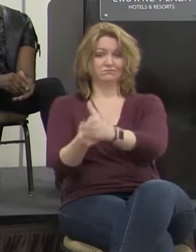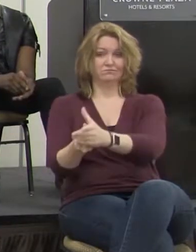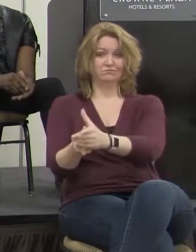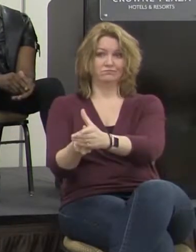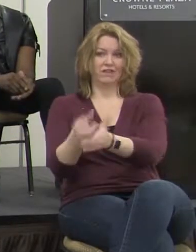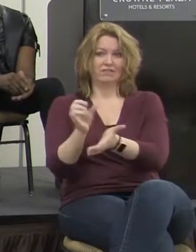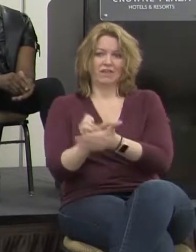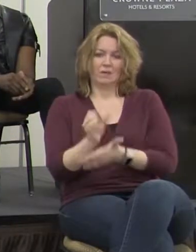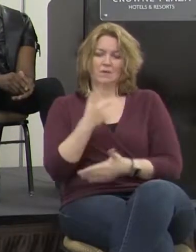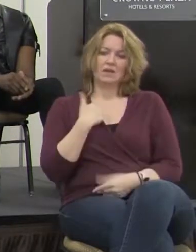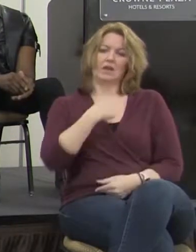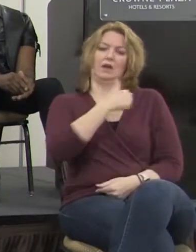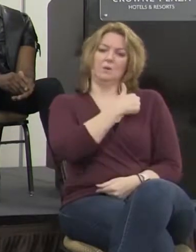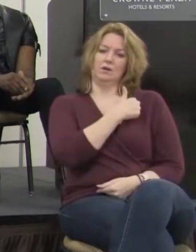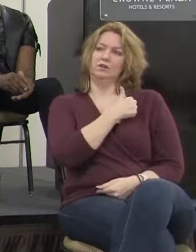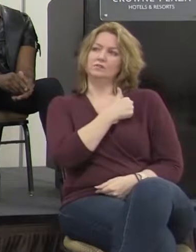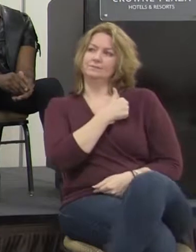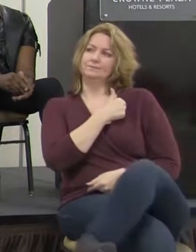where our